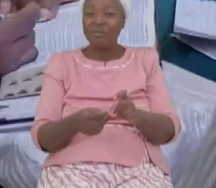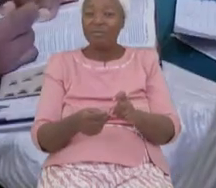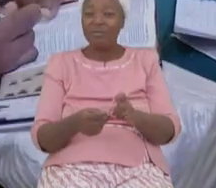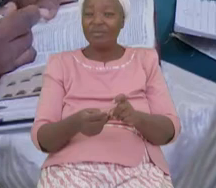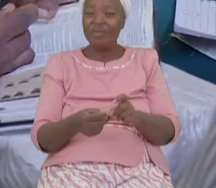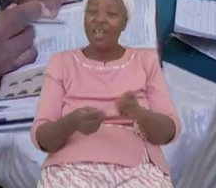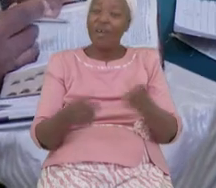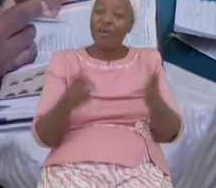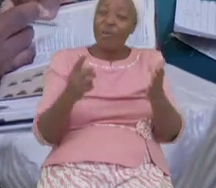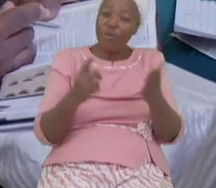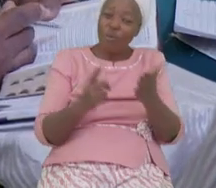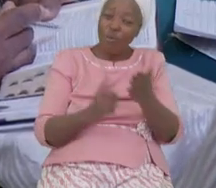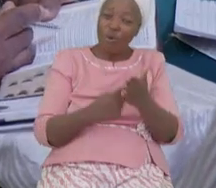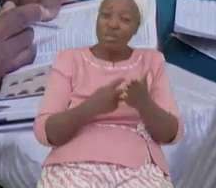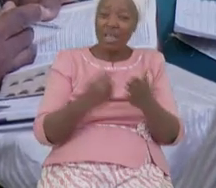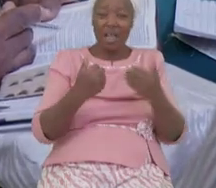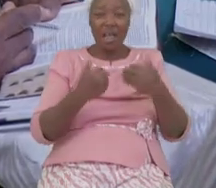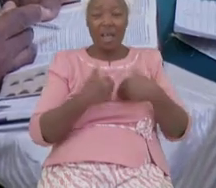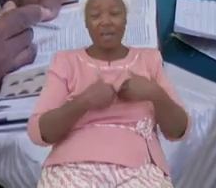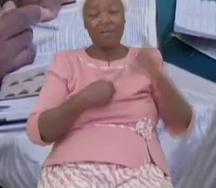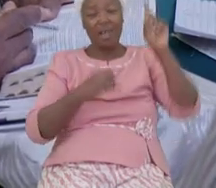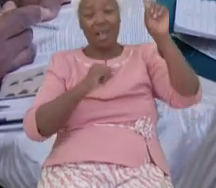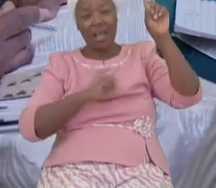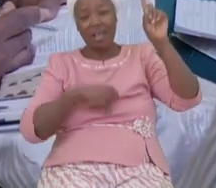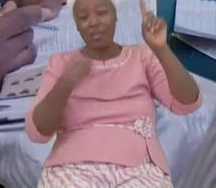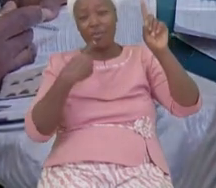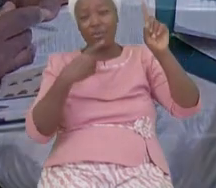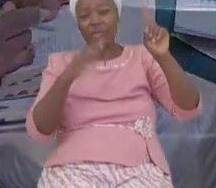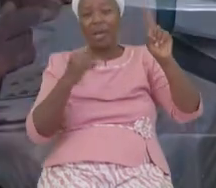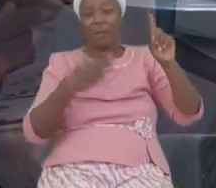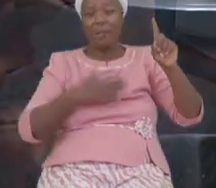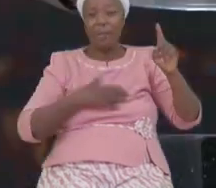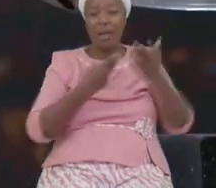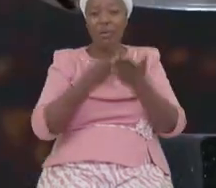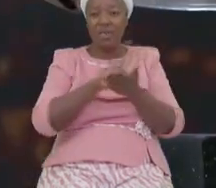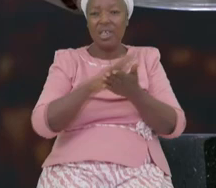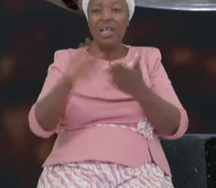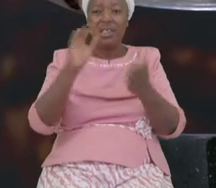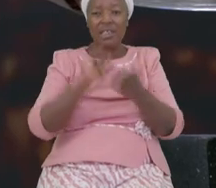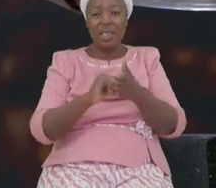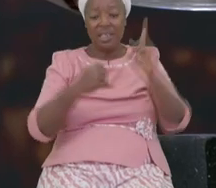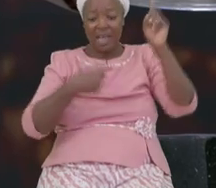Once have I sworn by my holiness that I will not lie unto.